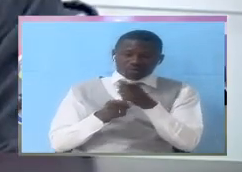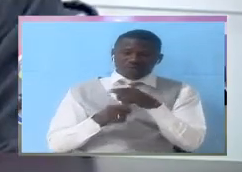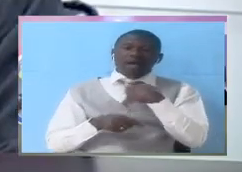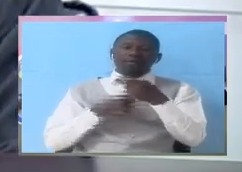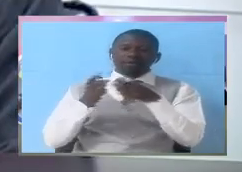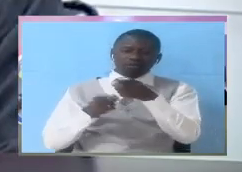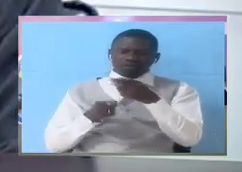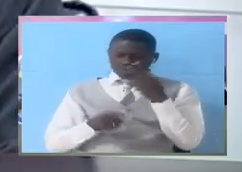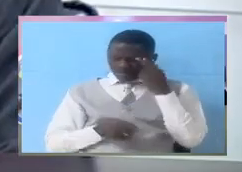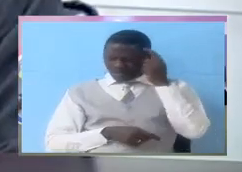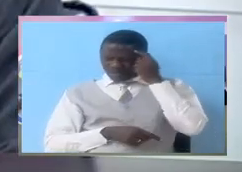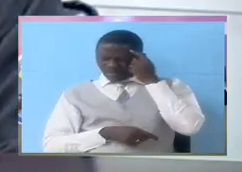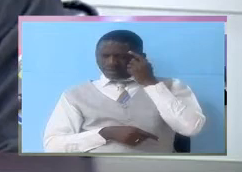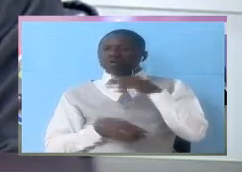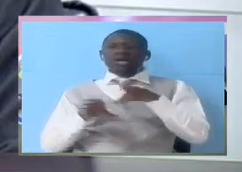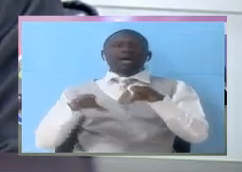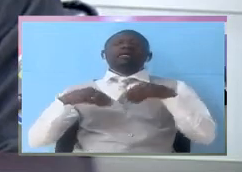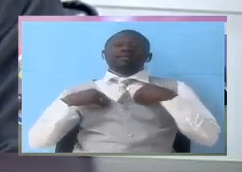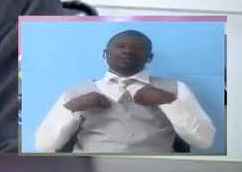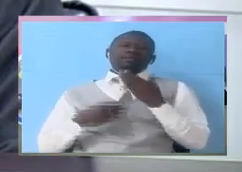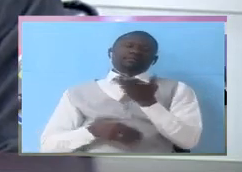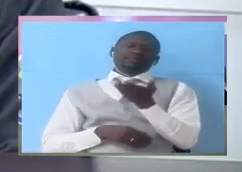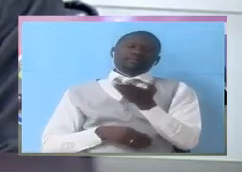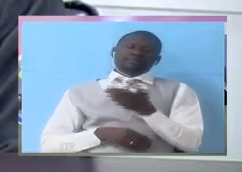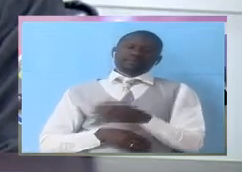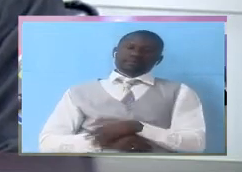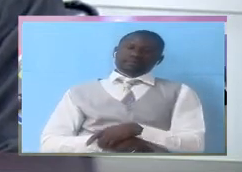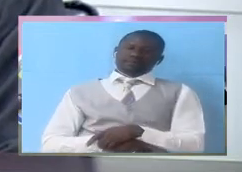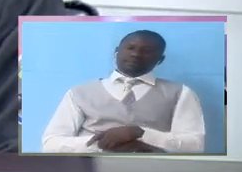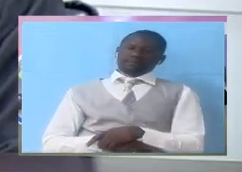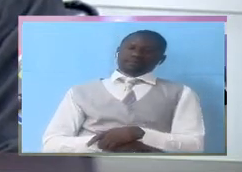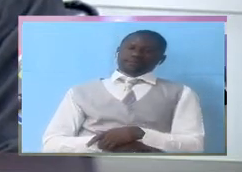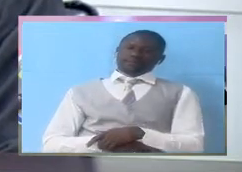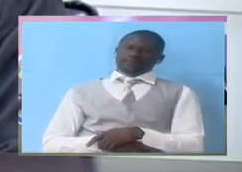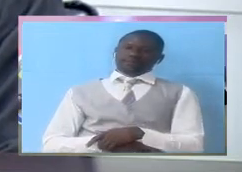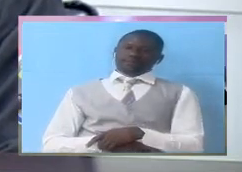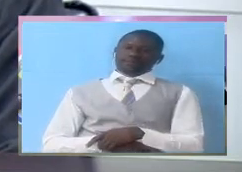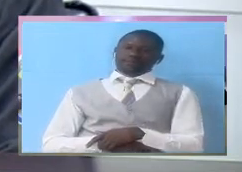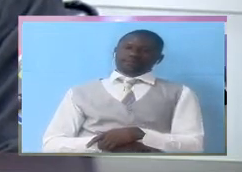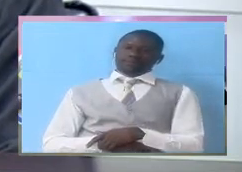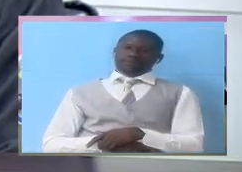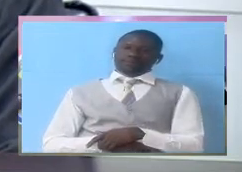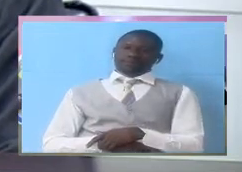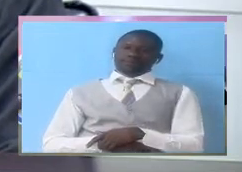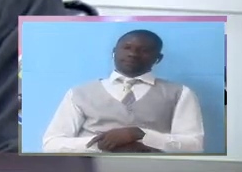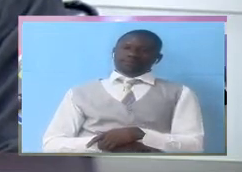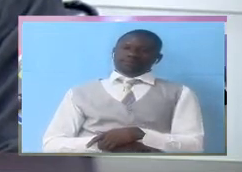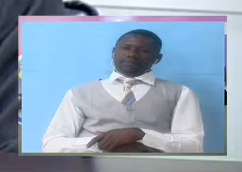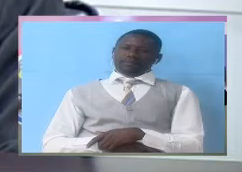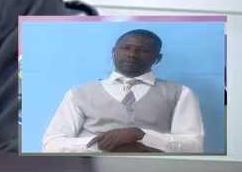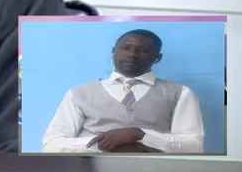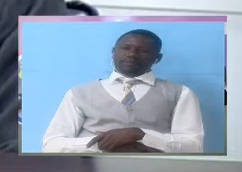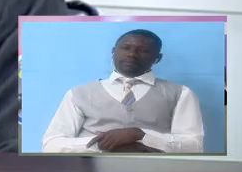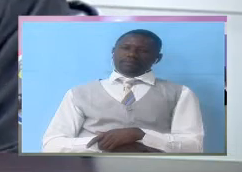ma leral tamit ni li laat la bo xamné rek dama ko tek ci sa kanam yoy nga nangou ko indeed